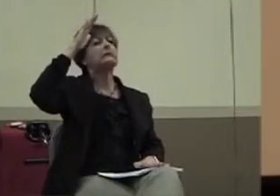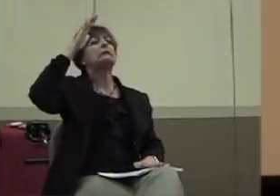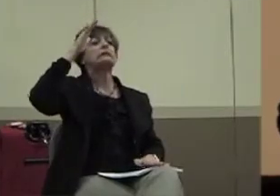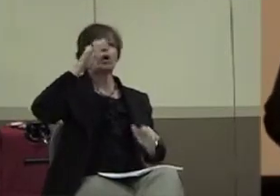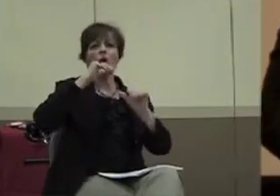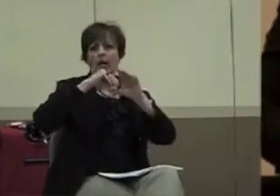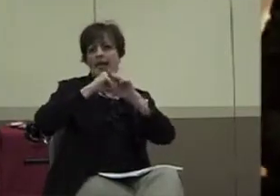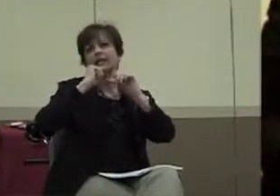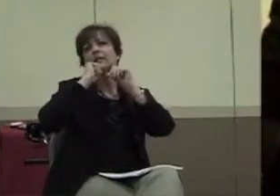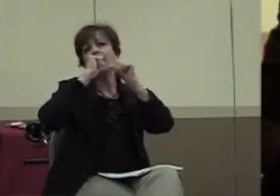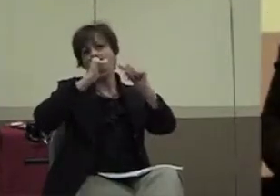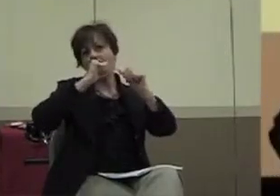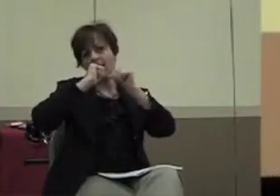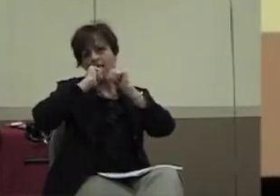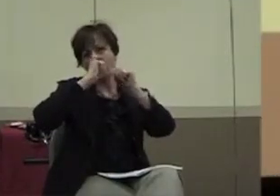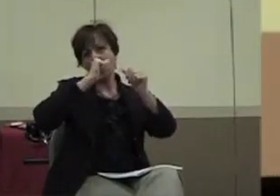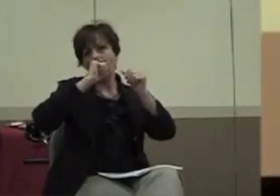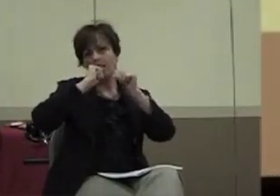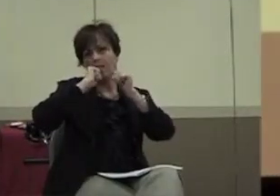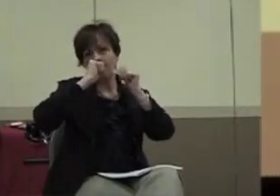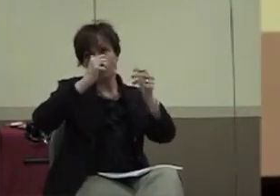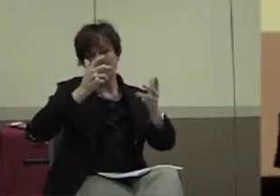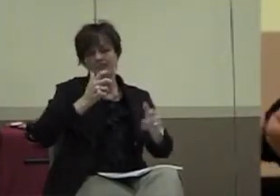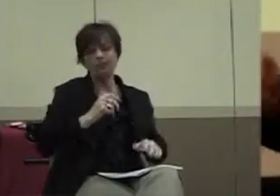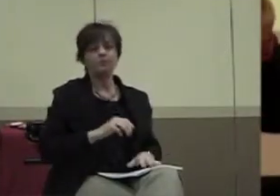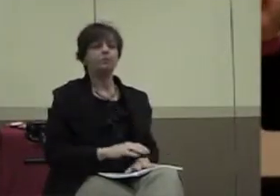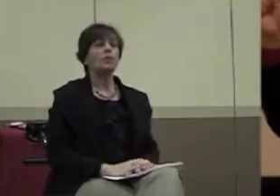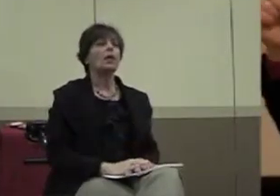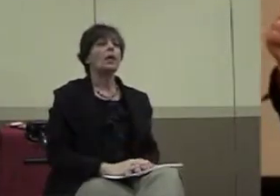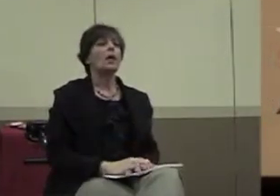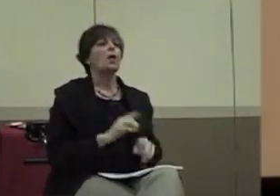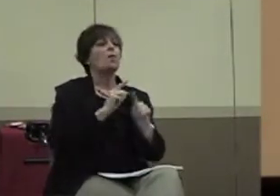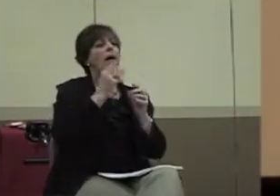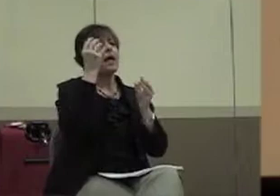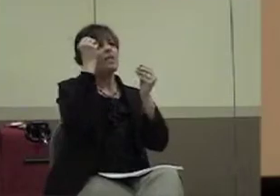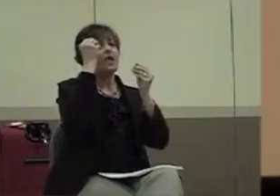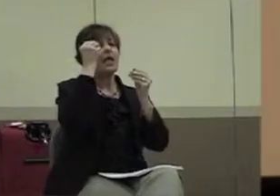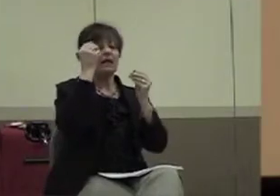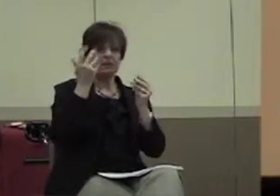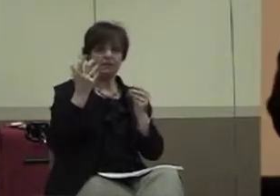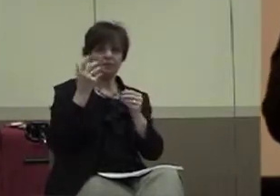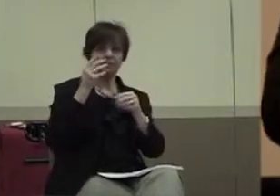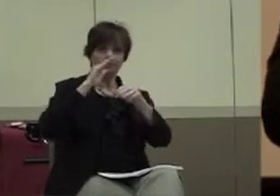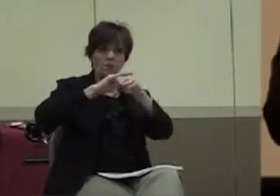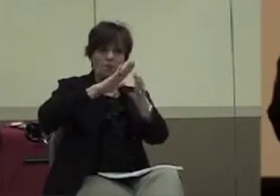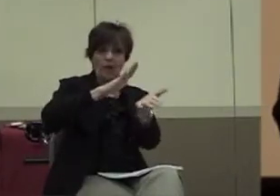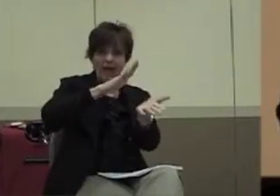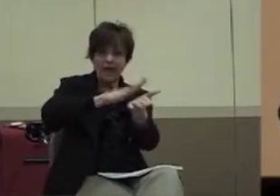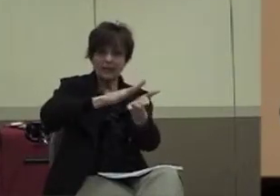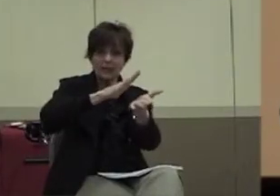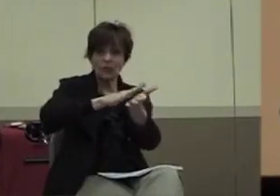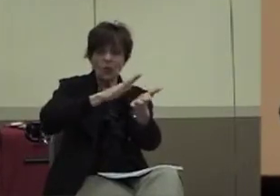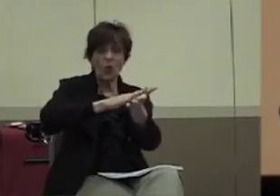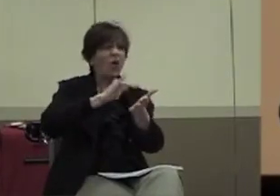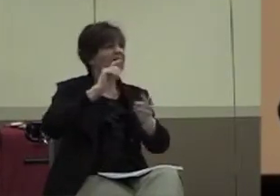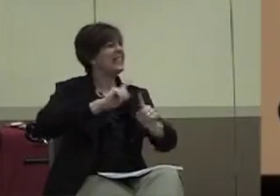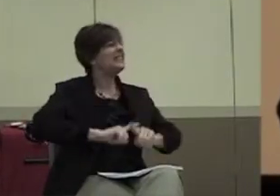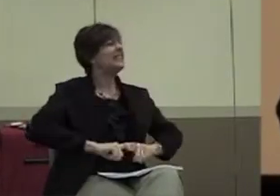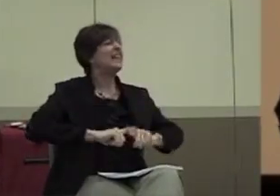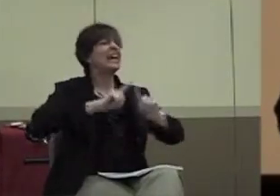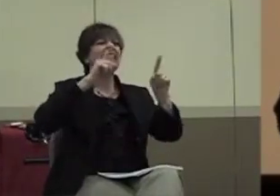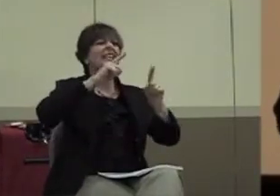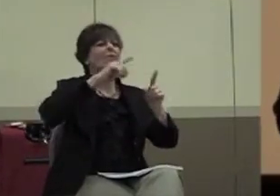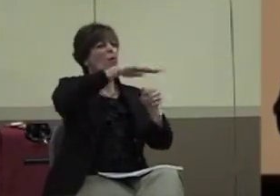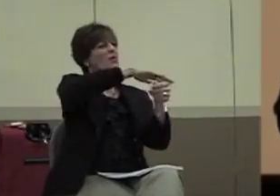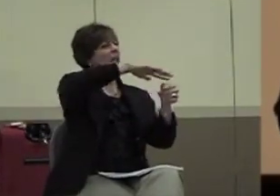denial. I know, old joke. But think about this, folks. At school, it's a very different context